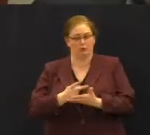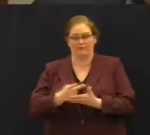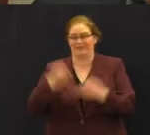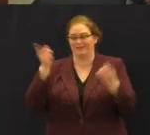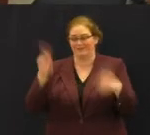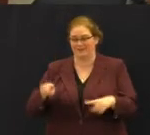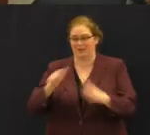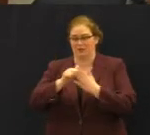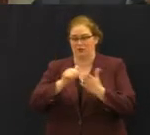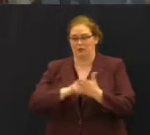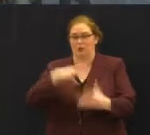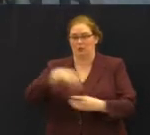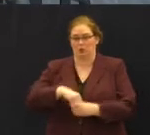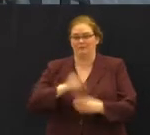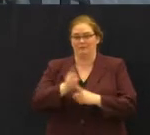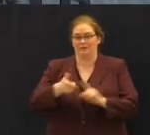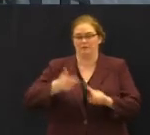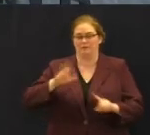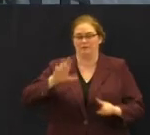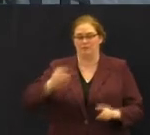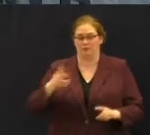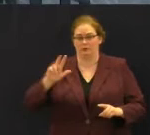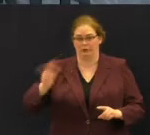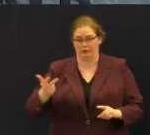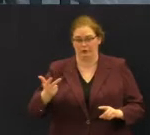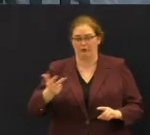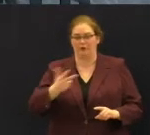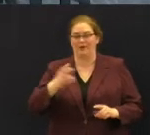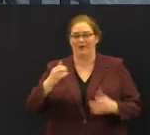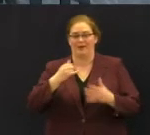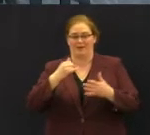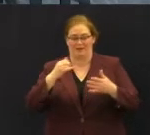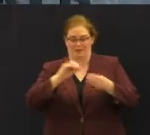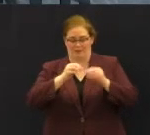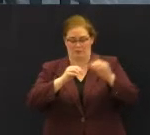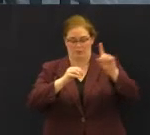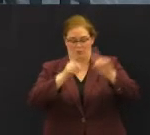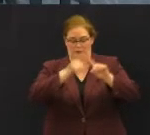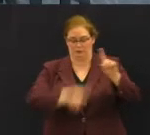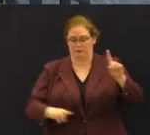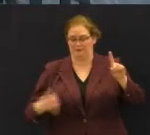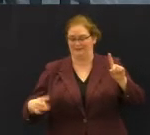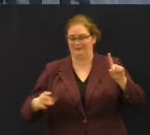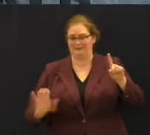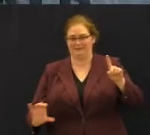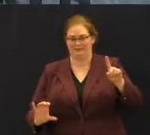consent agenda, which includes the minutes from March 3rd and items 1 through 17C?